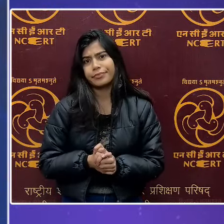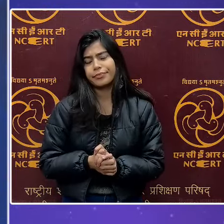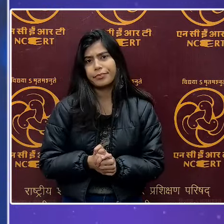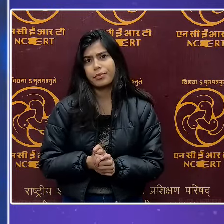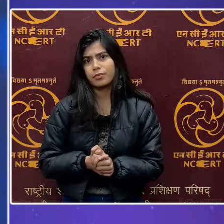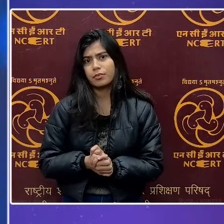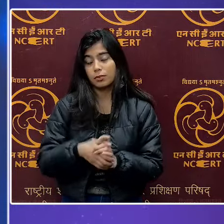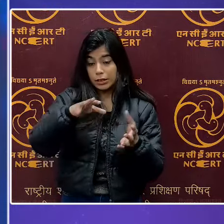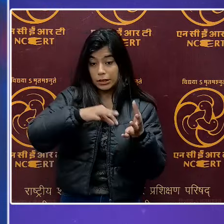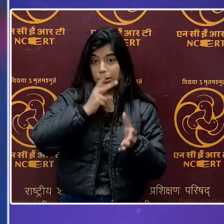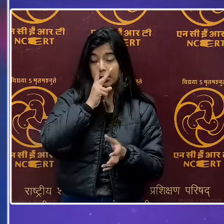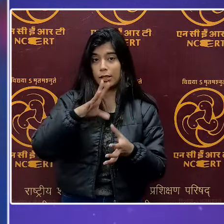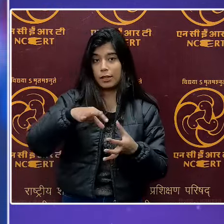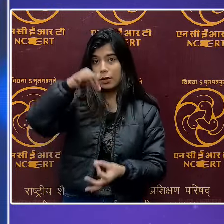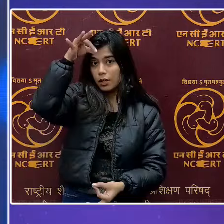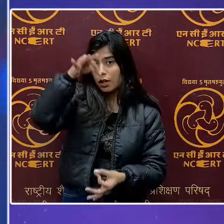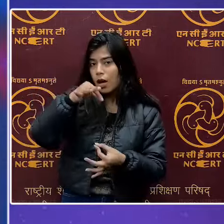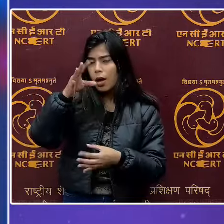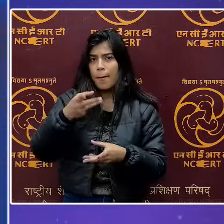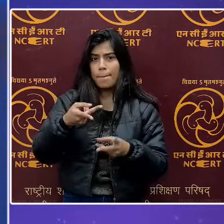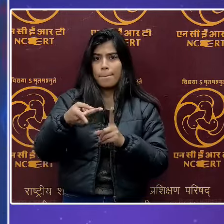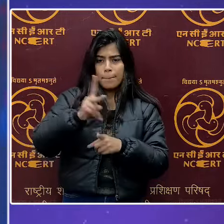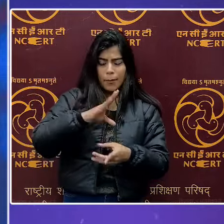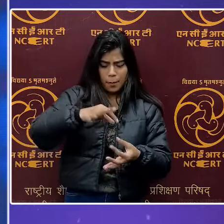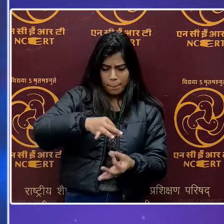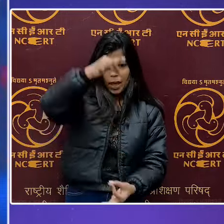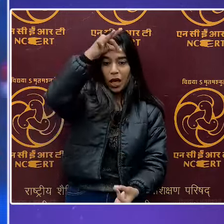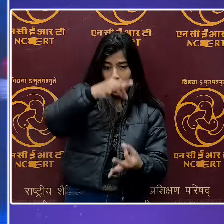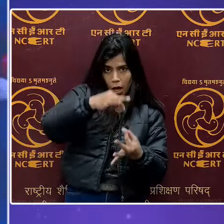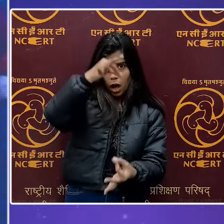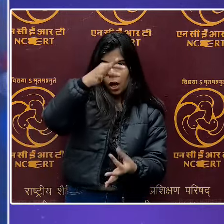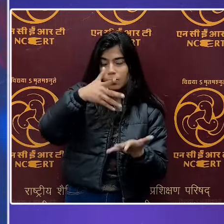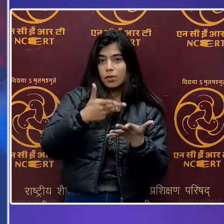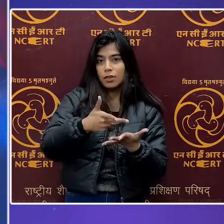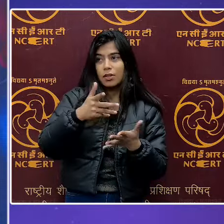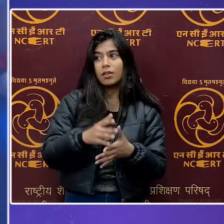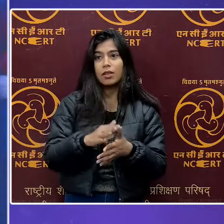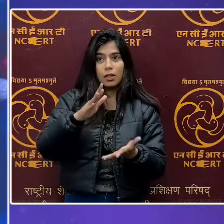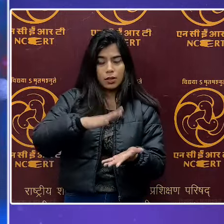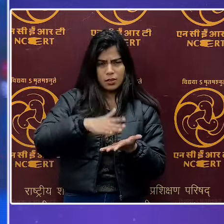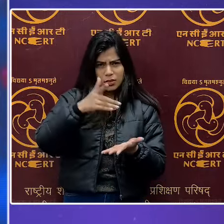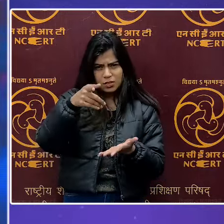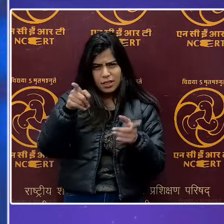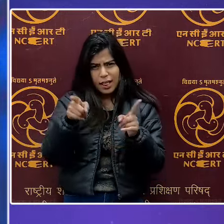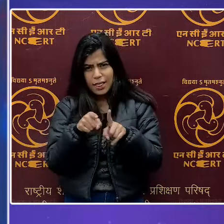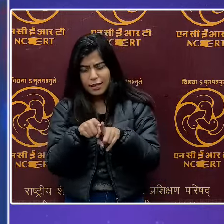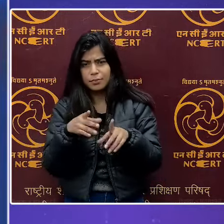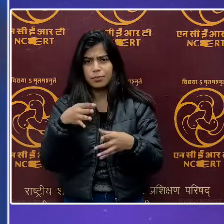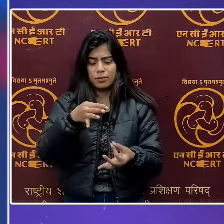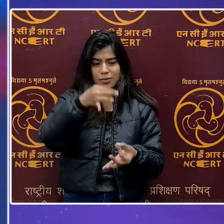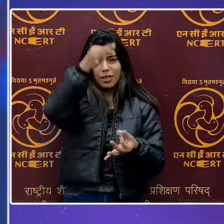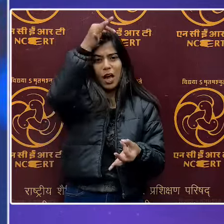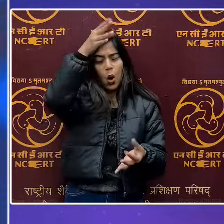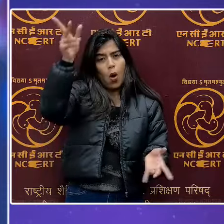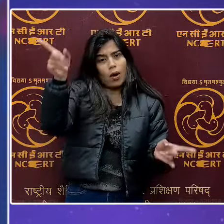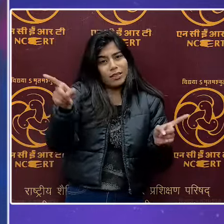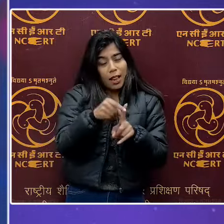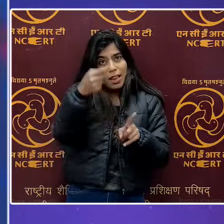See, it is moving back and forth. It is going away from that position, coming back to same